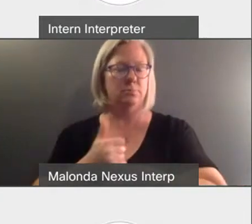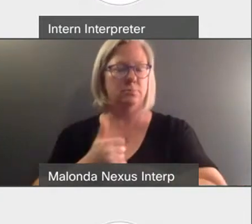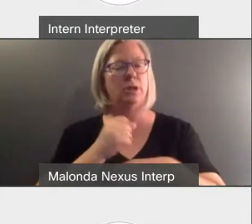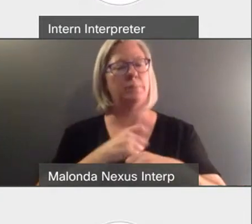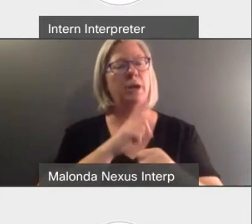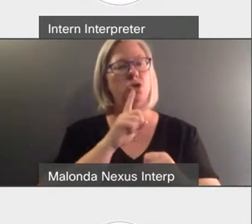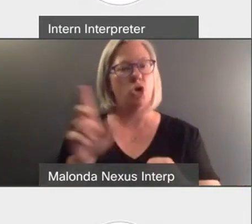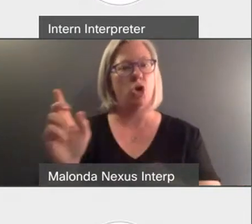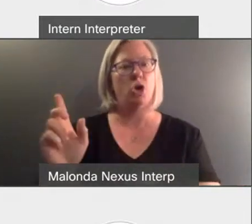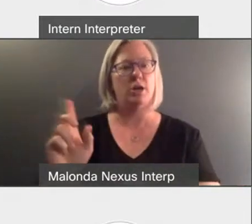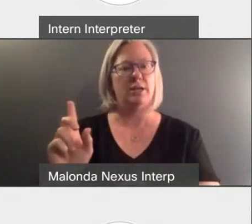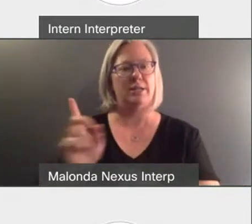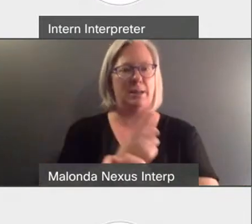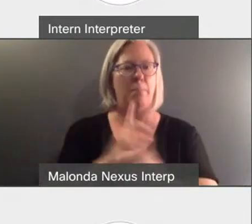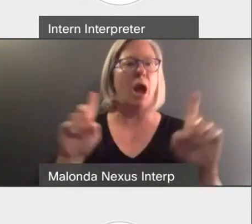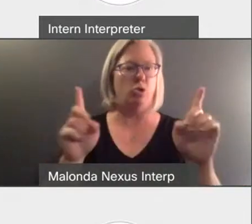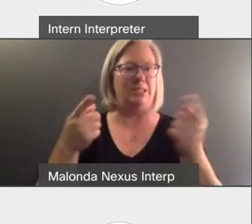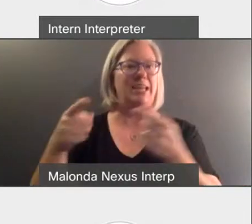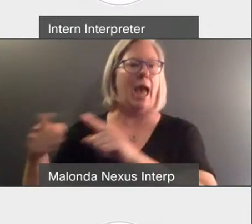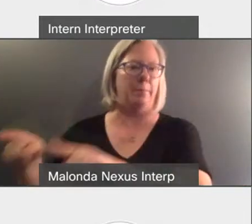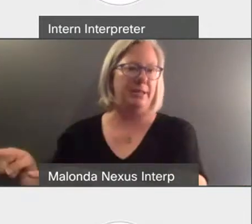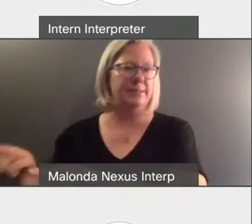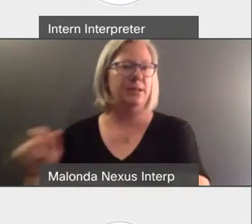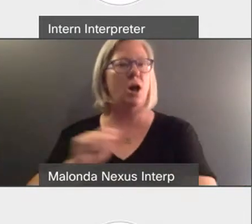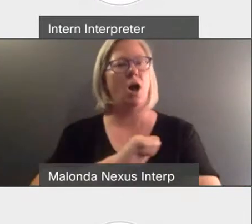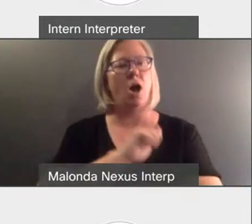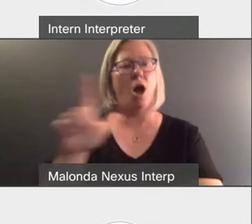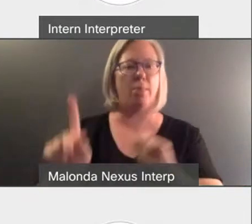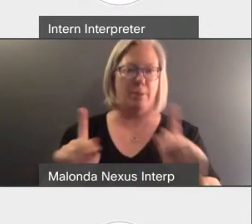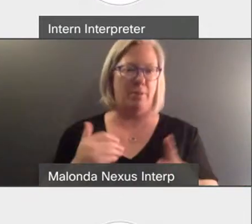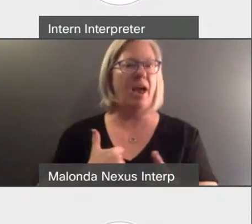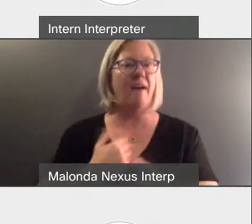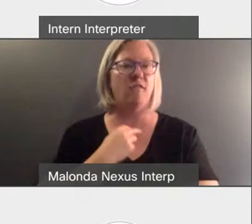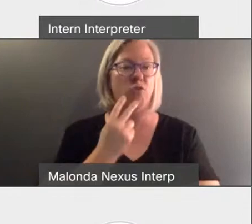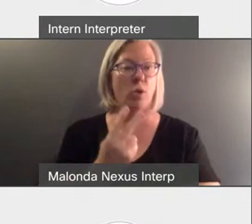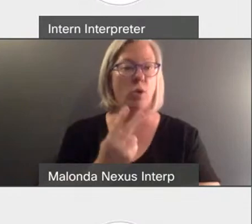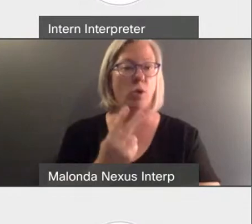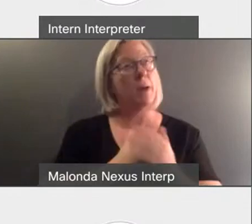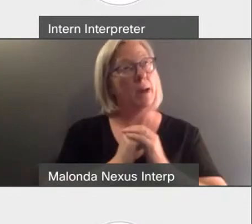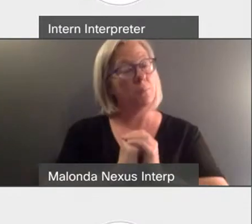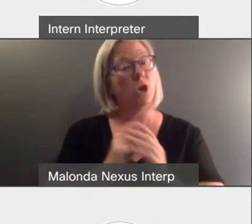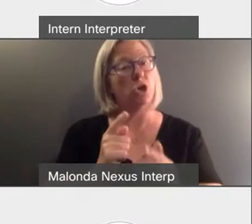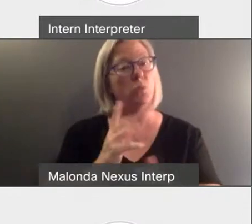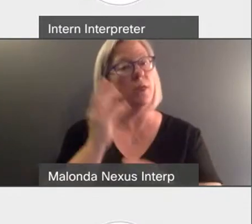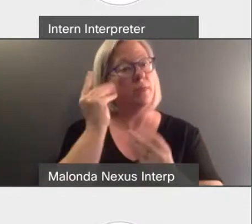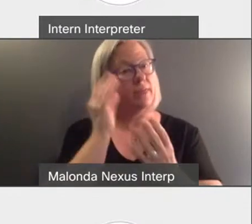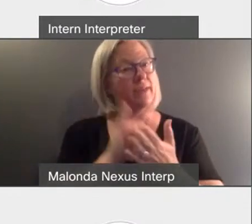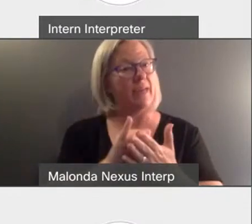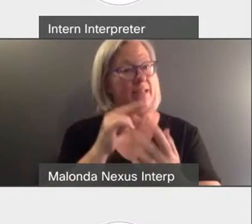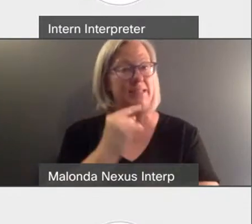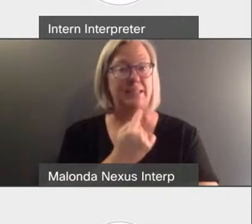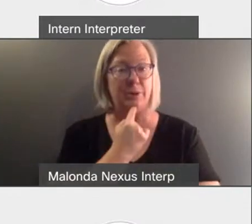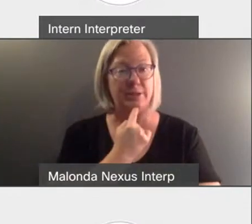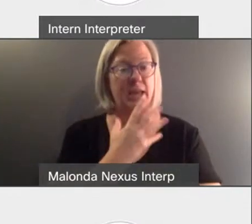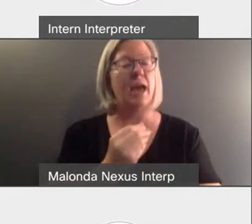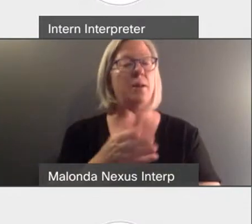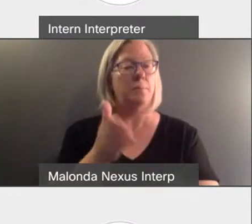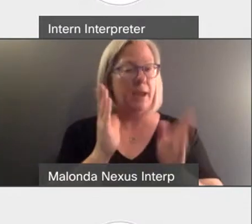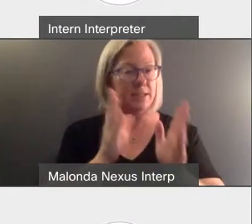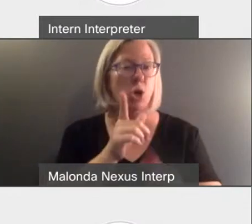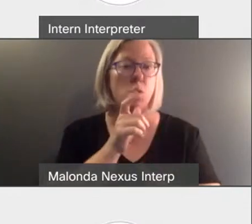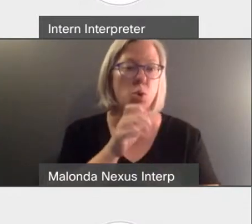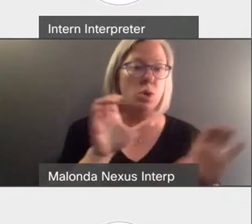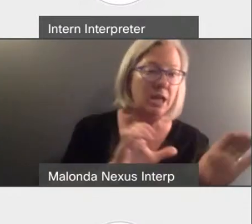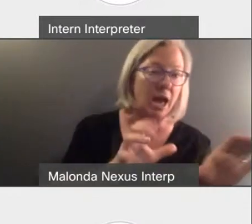that democracy happens, that everyone has a voice. And my prayer is that you'll take it seriously. We'll be paying attention to who does and who doesn't take